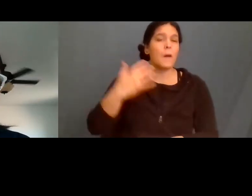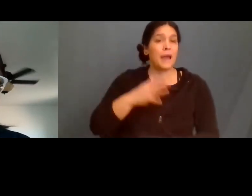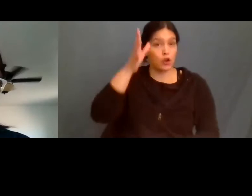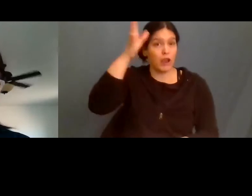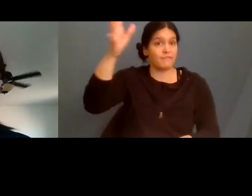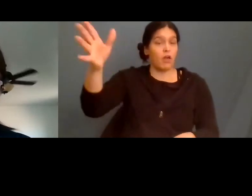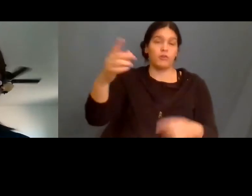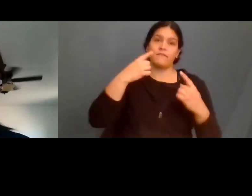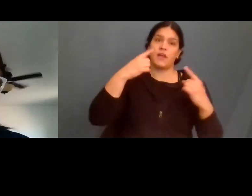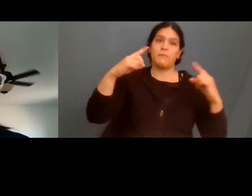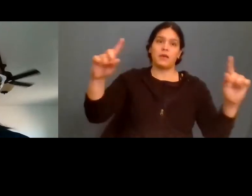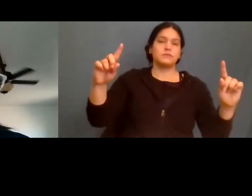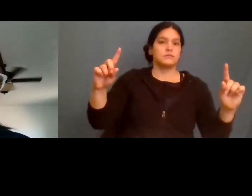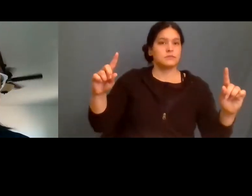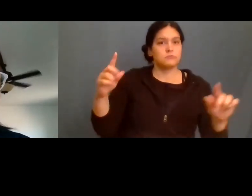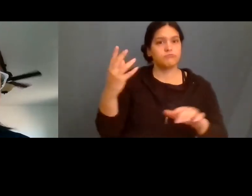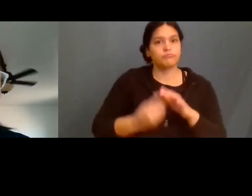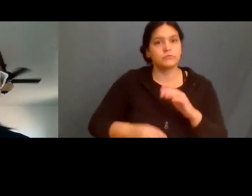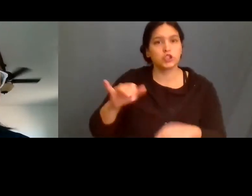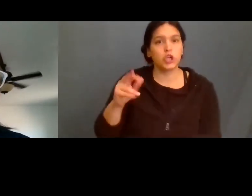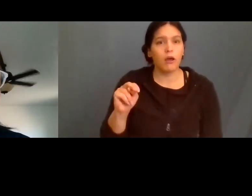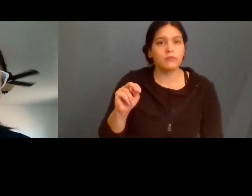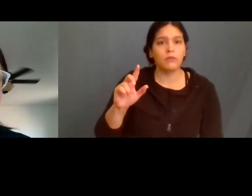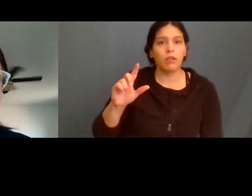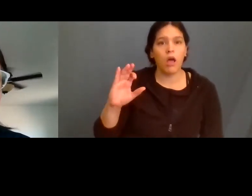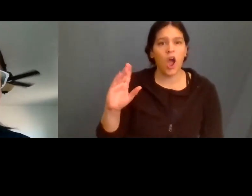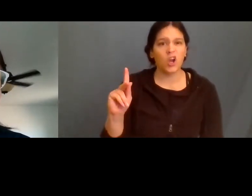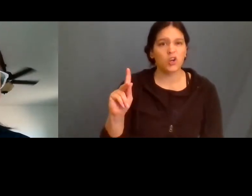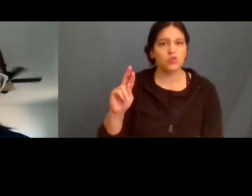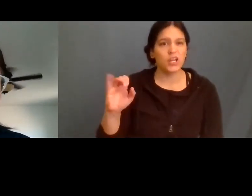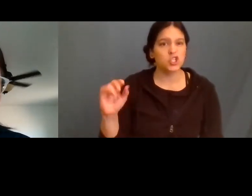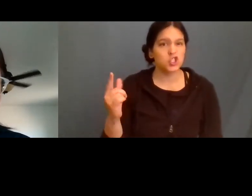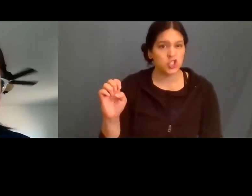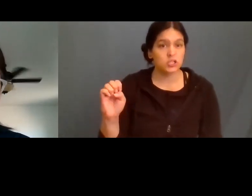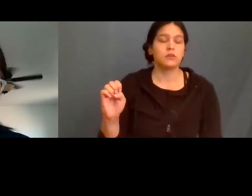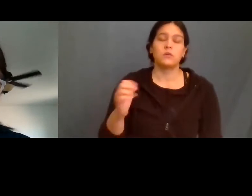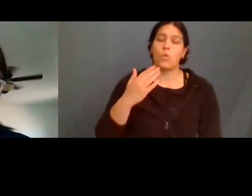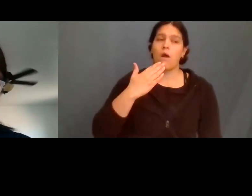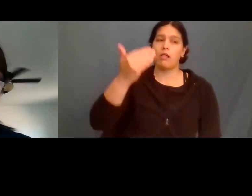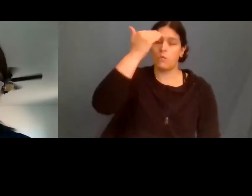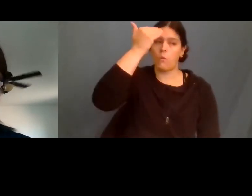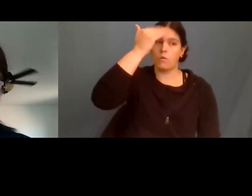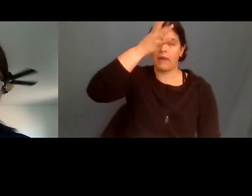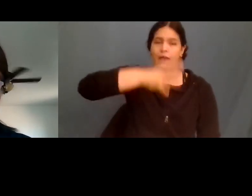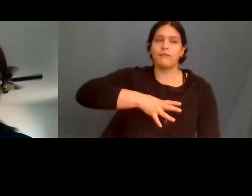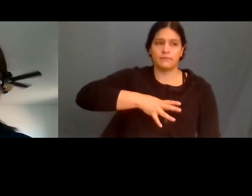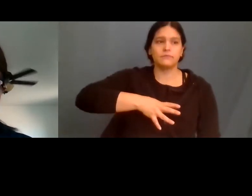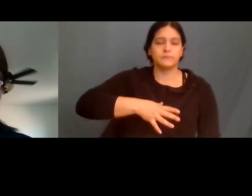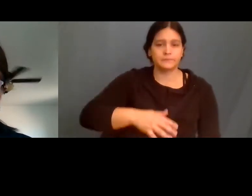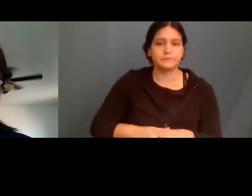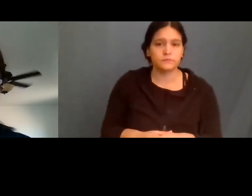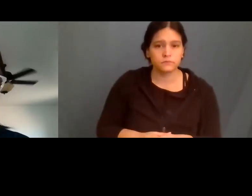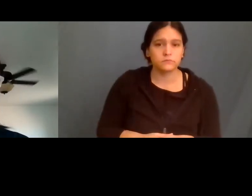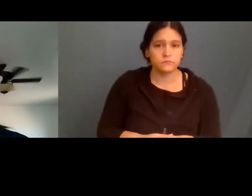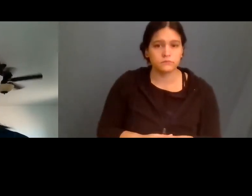a pretty well-known man in Winder Rock. And